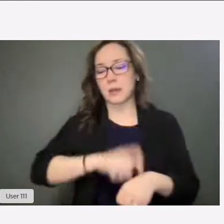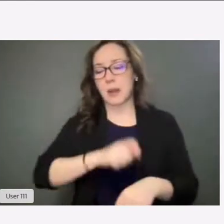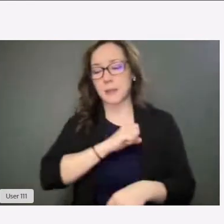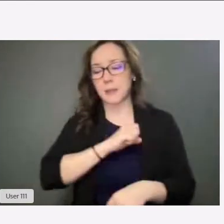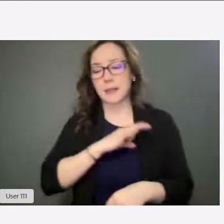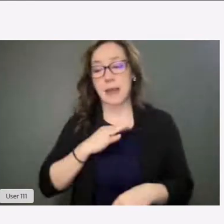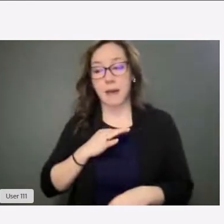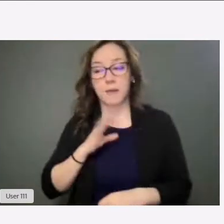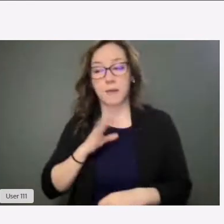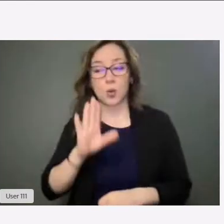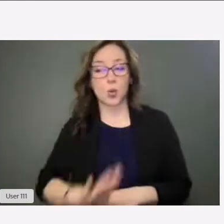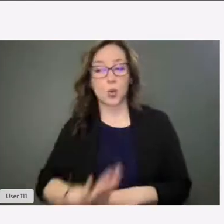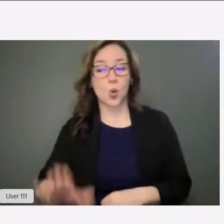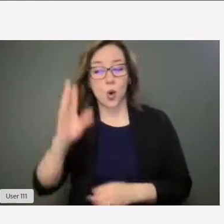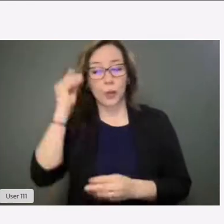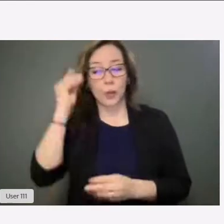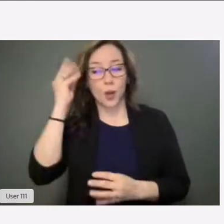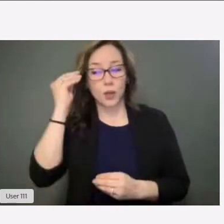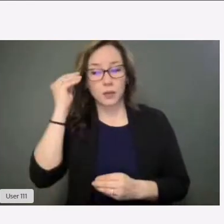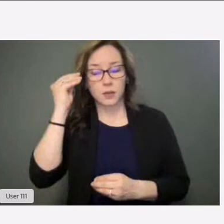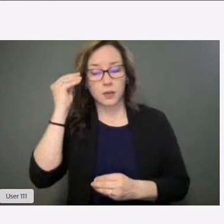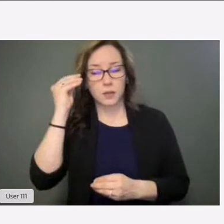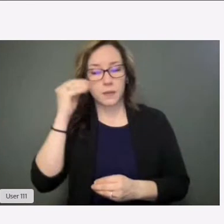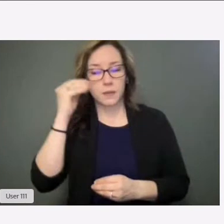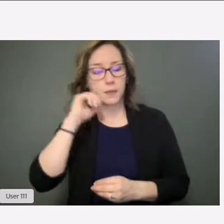Thoughts on that one?